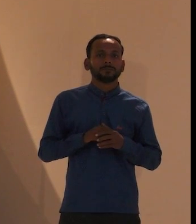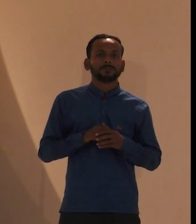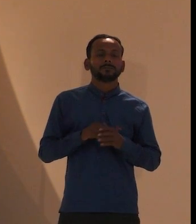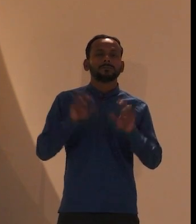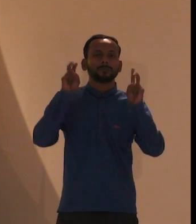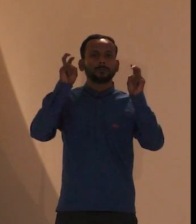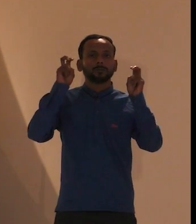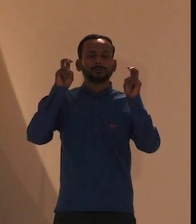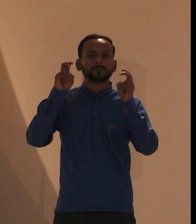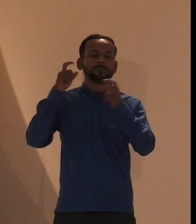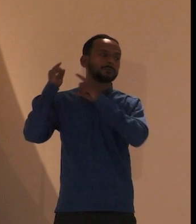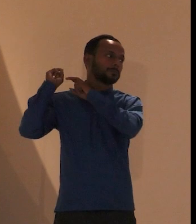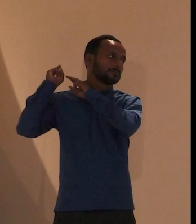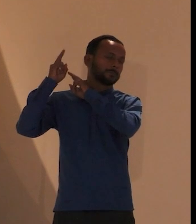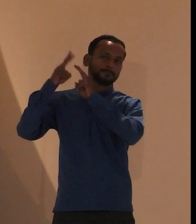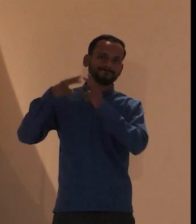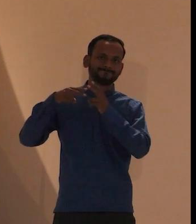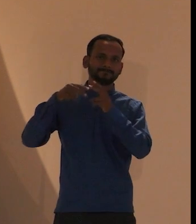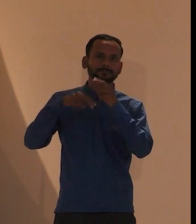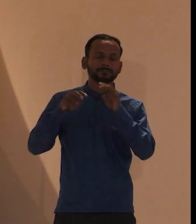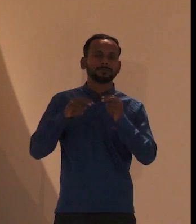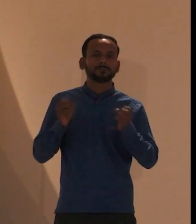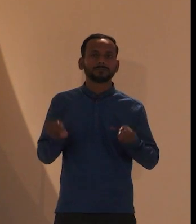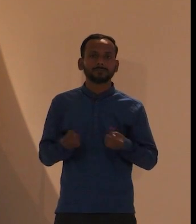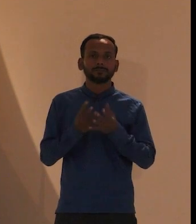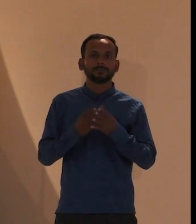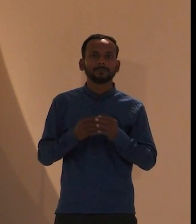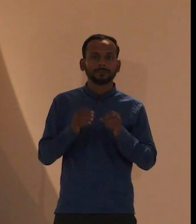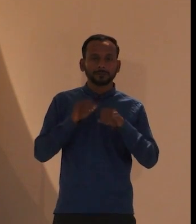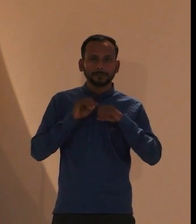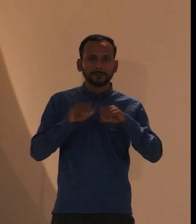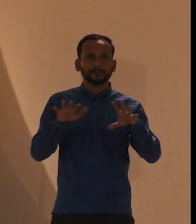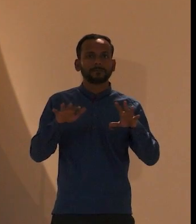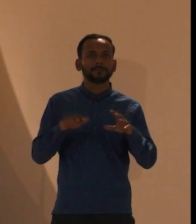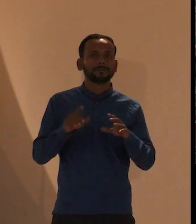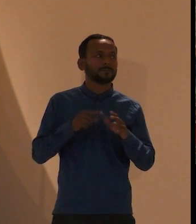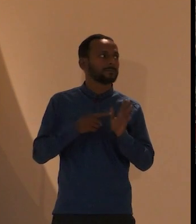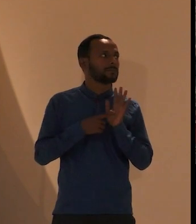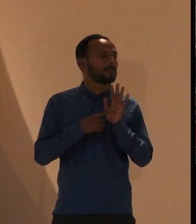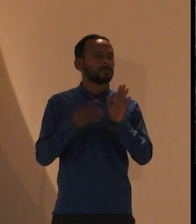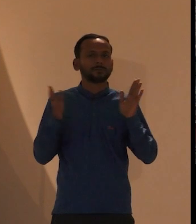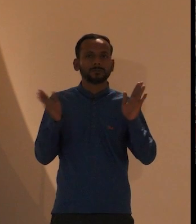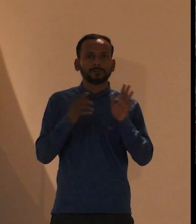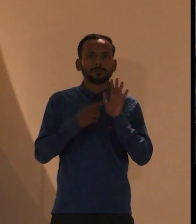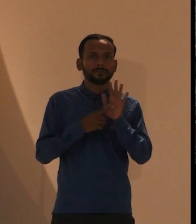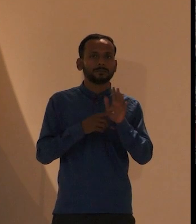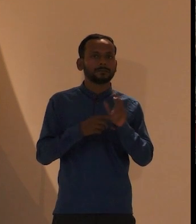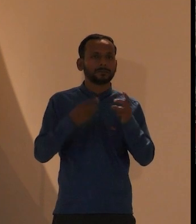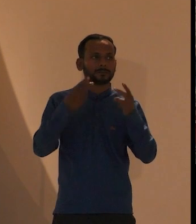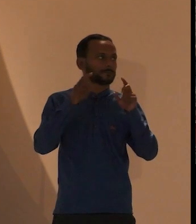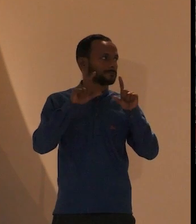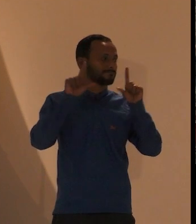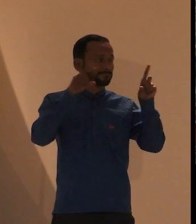object histories, which then found their way into our accession register. And I will give this brief example of this painting, which is still